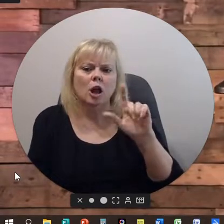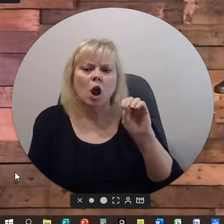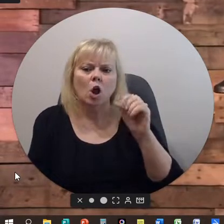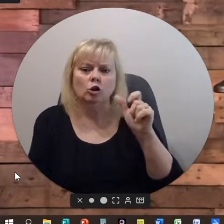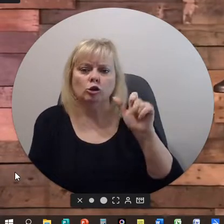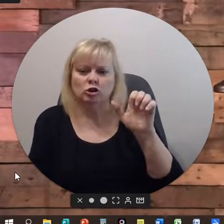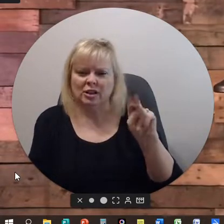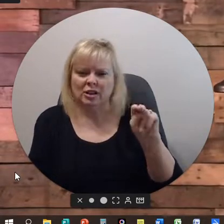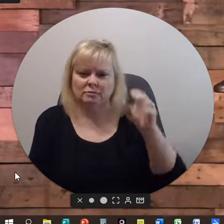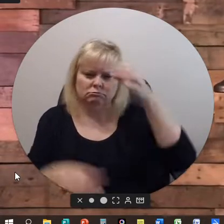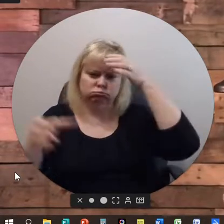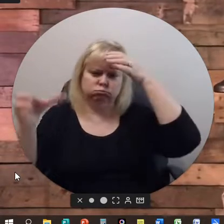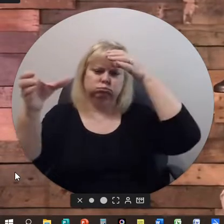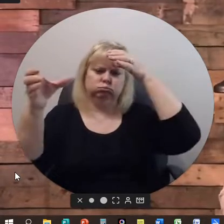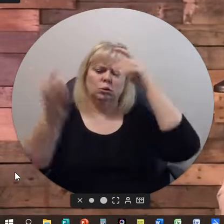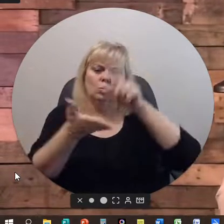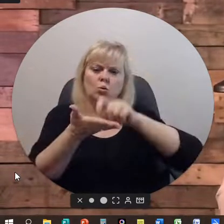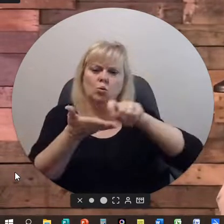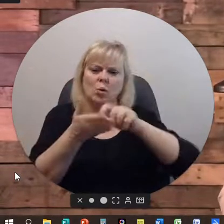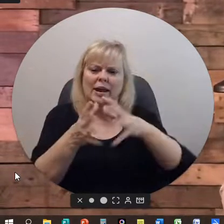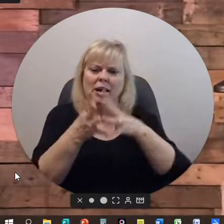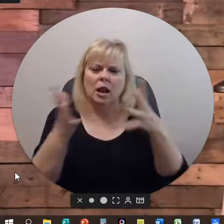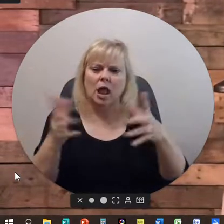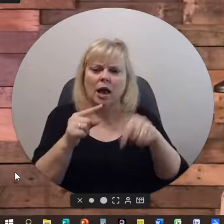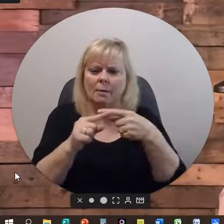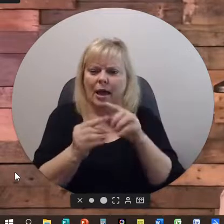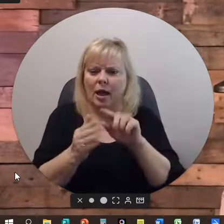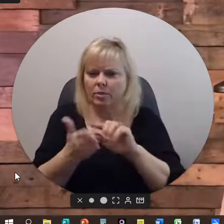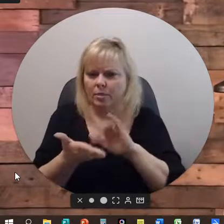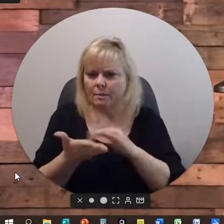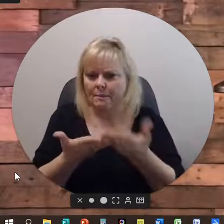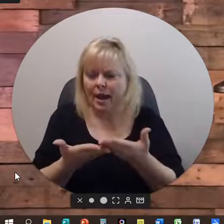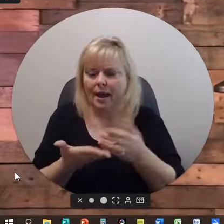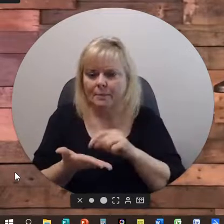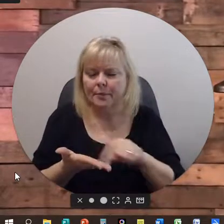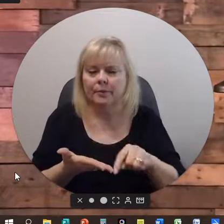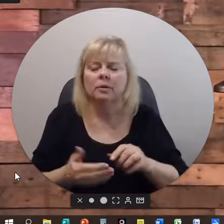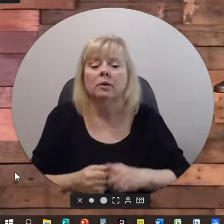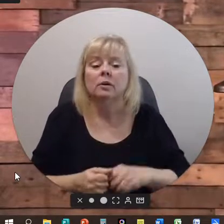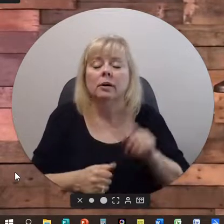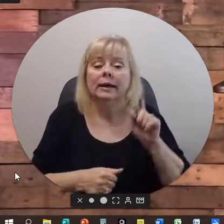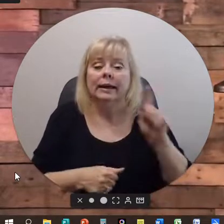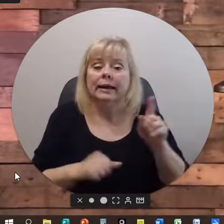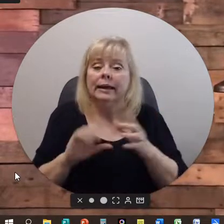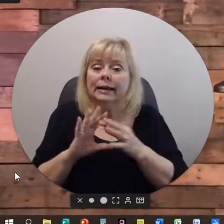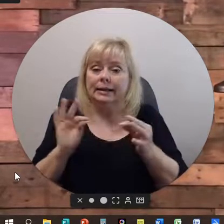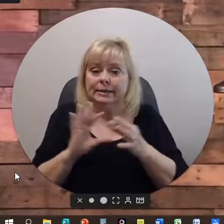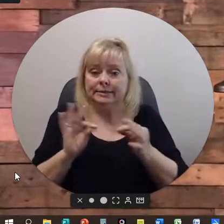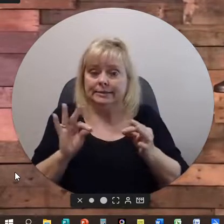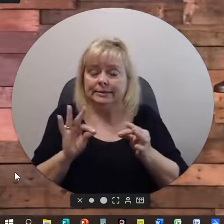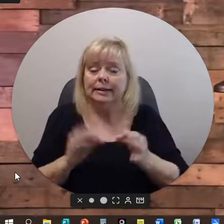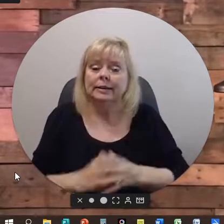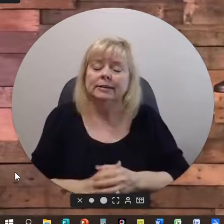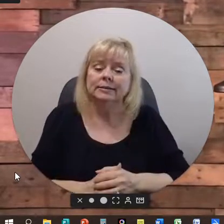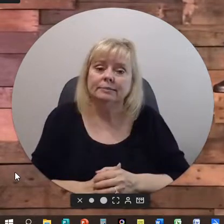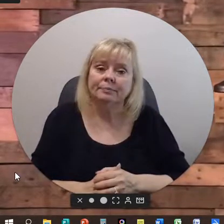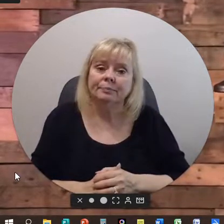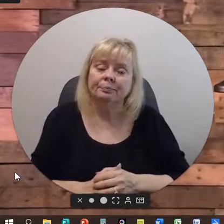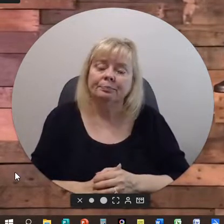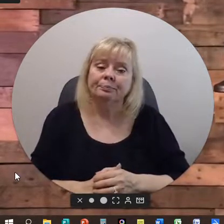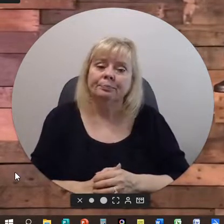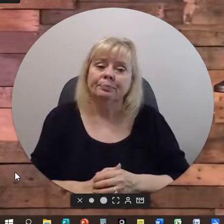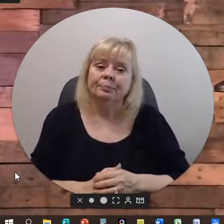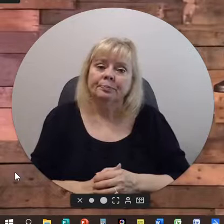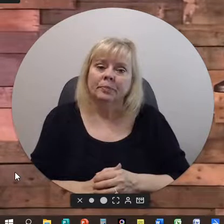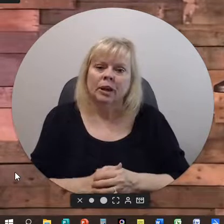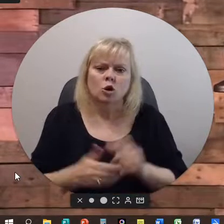powerfully about this very thing. And I'd like to share with you just a bit of what he offers on the subject. He's written so much more